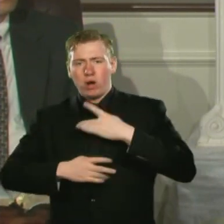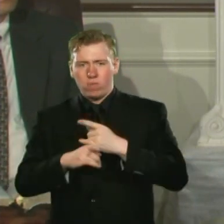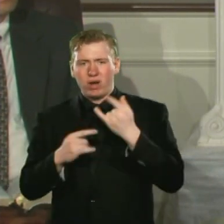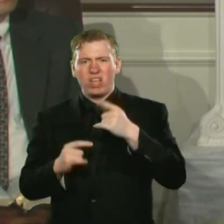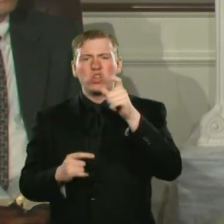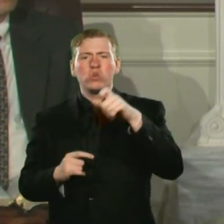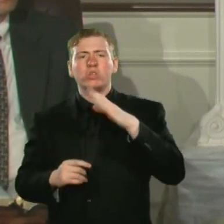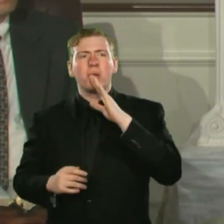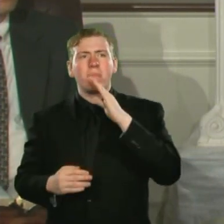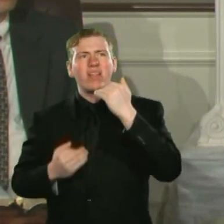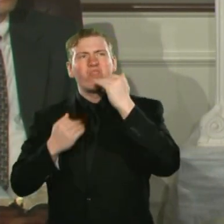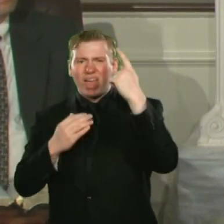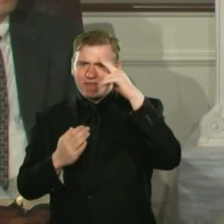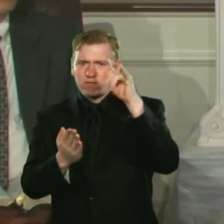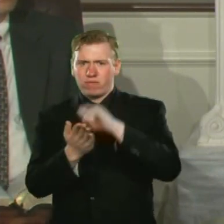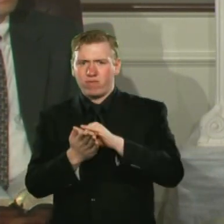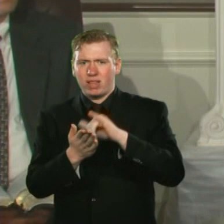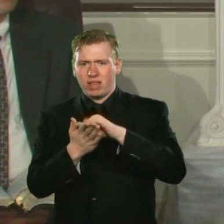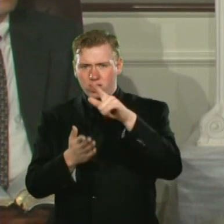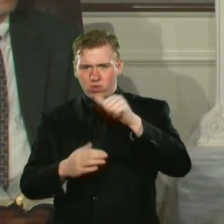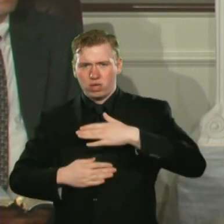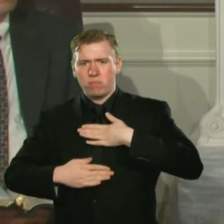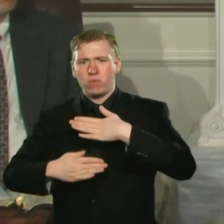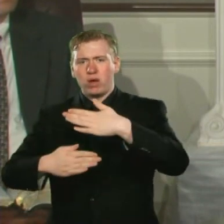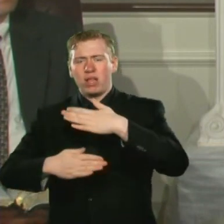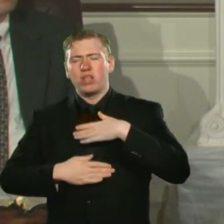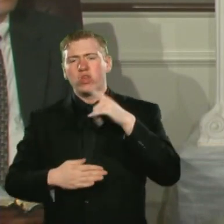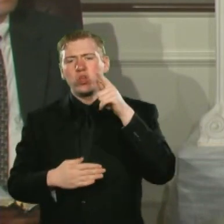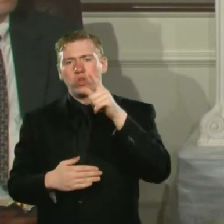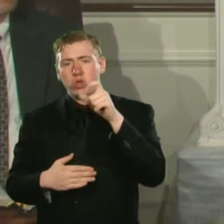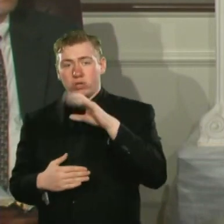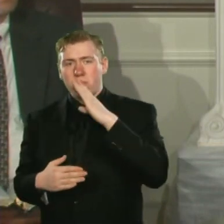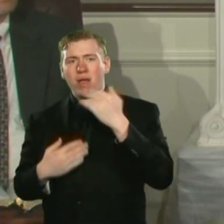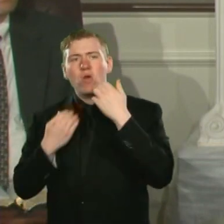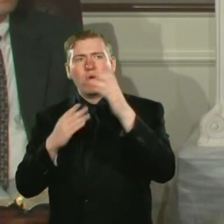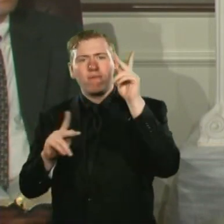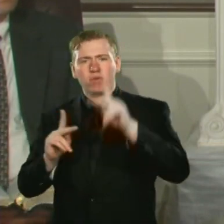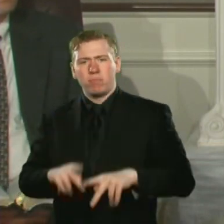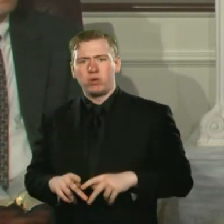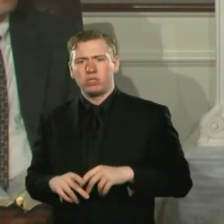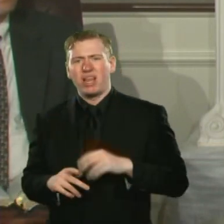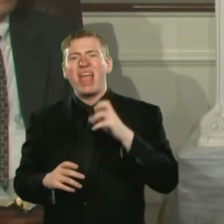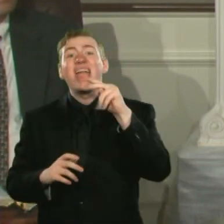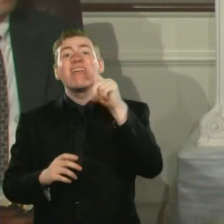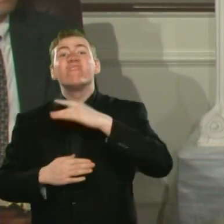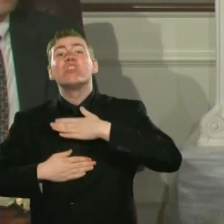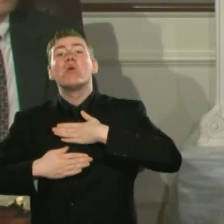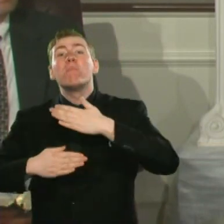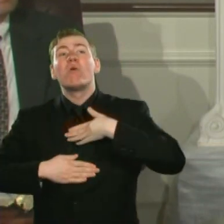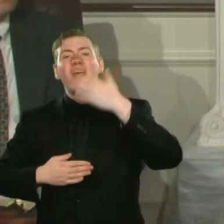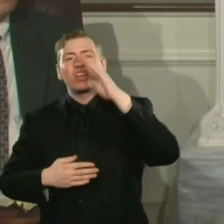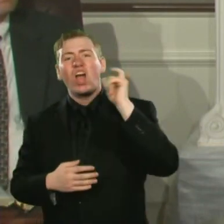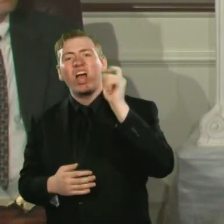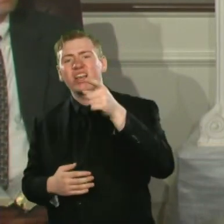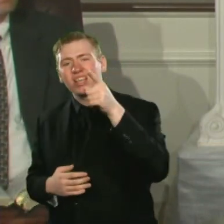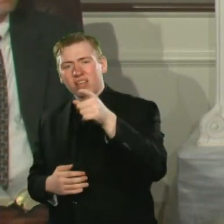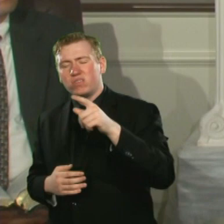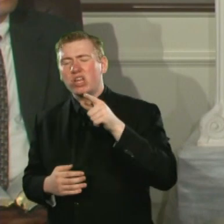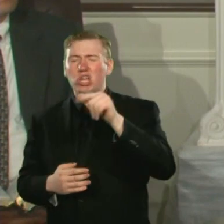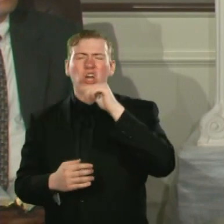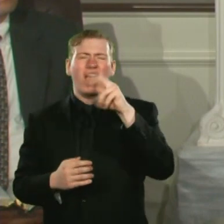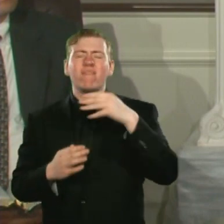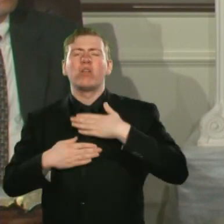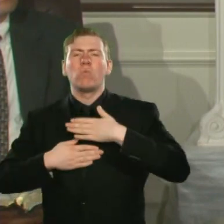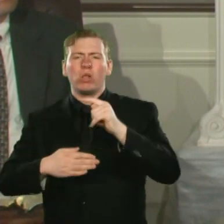you ought to thank God for that. You ought to be a grateful person. He said, even the breath that God gives you, you're not even willing